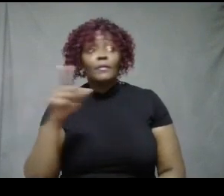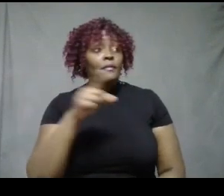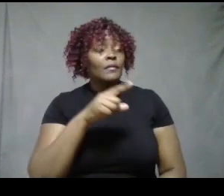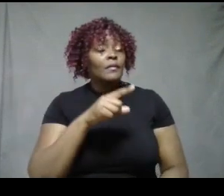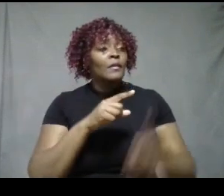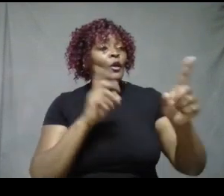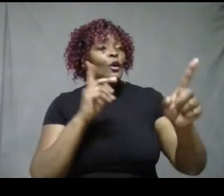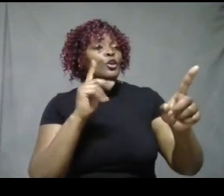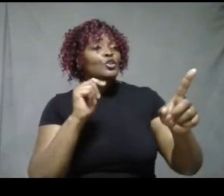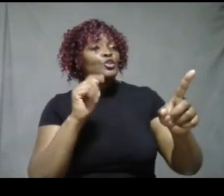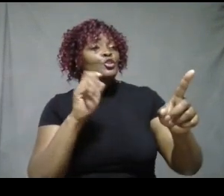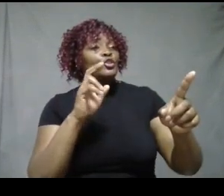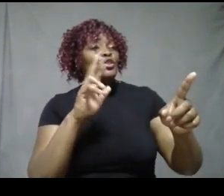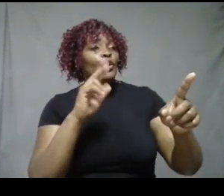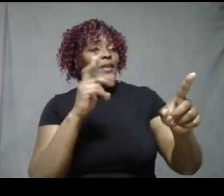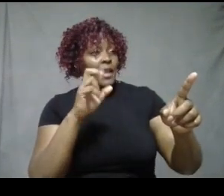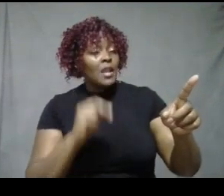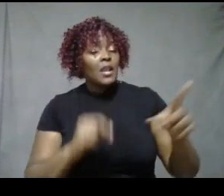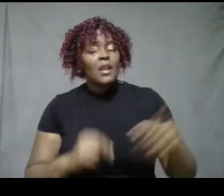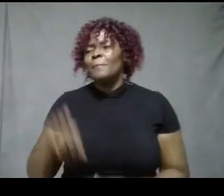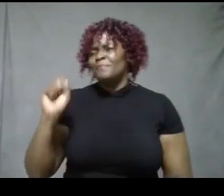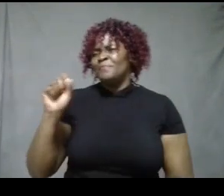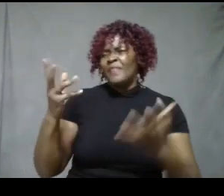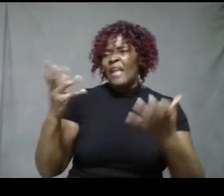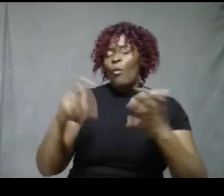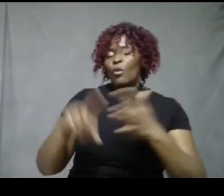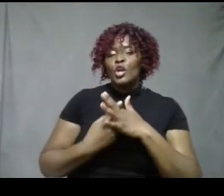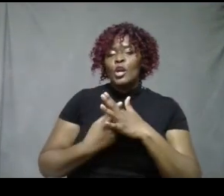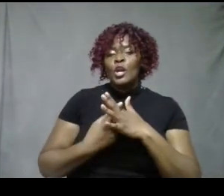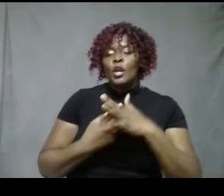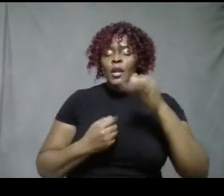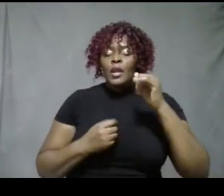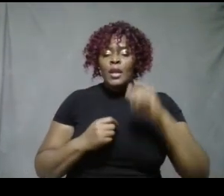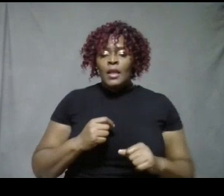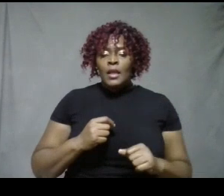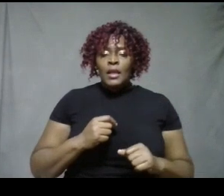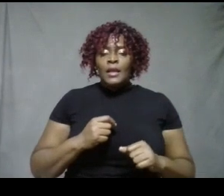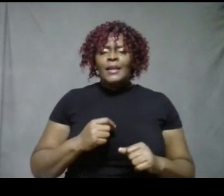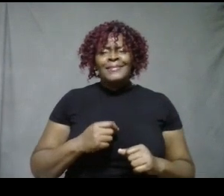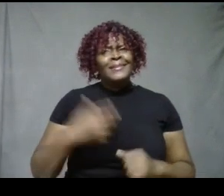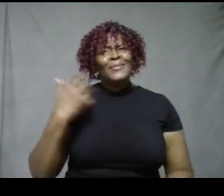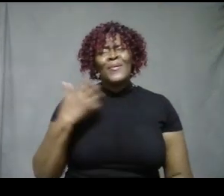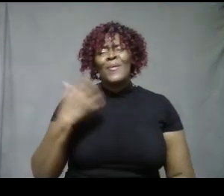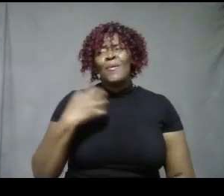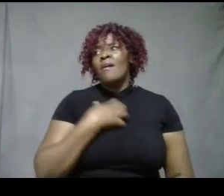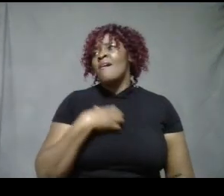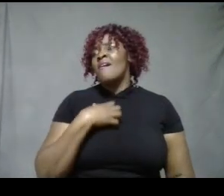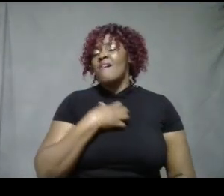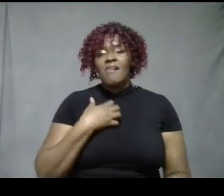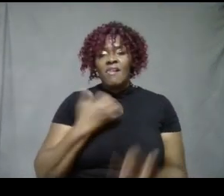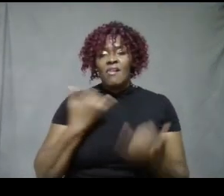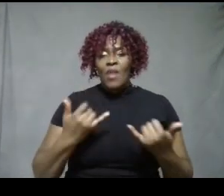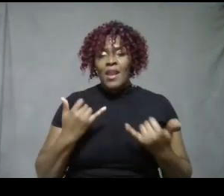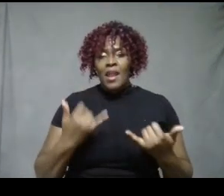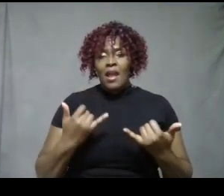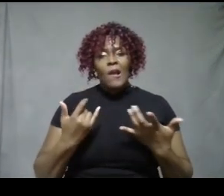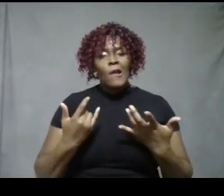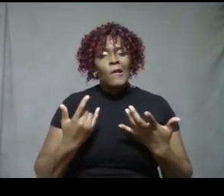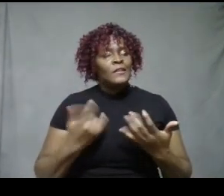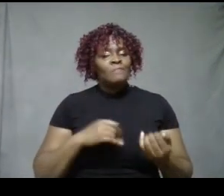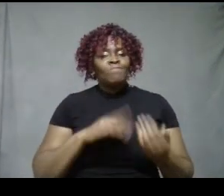Turkin? Yeah, I just want to start off by saying it's an absolute disgrace that we're sitting here right now and having to deal with